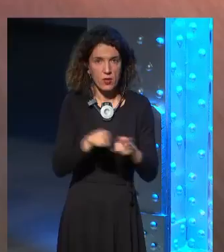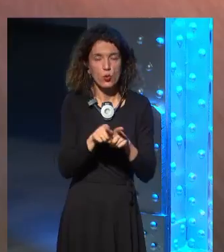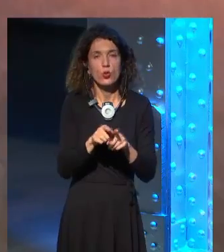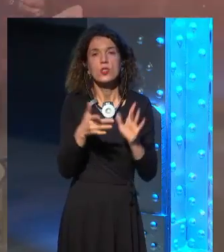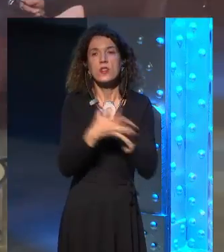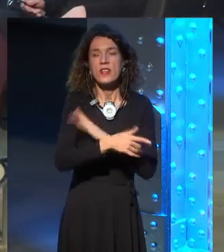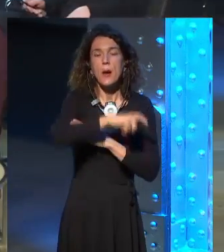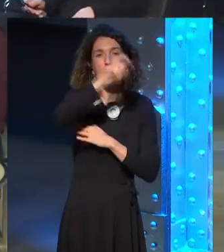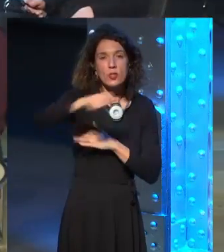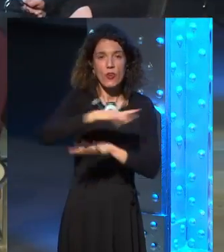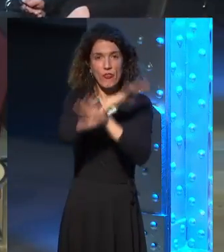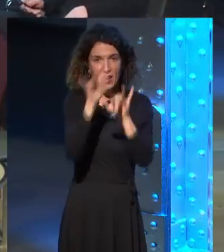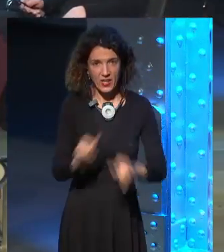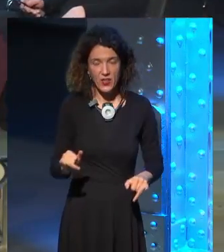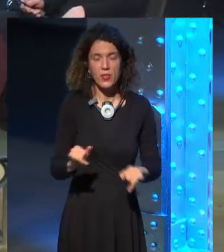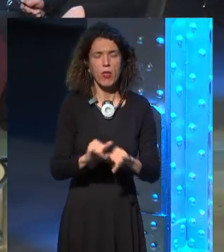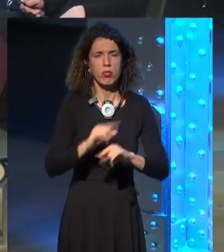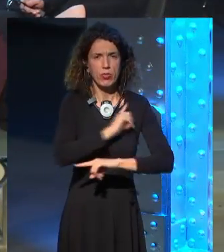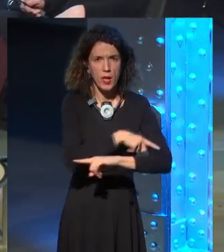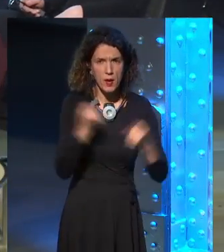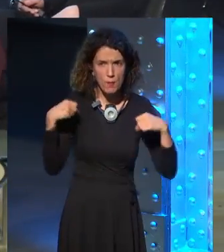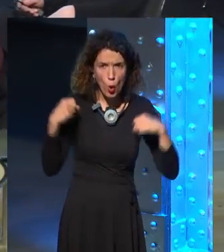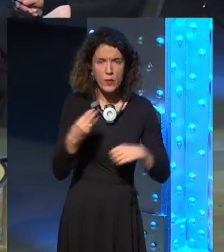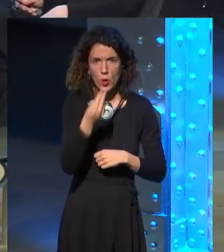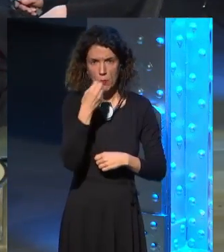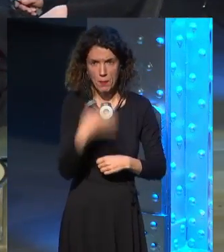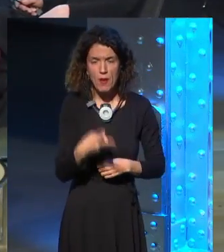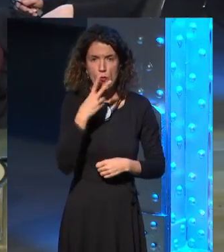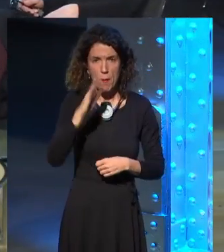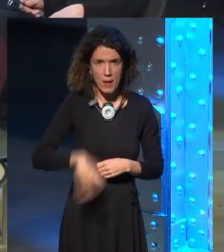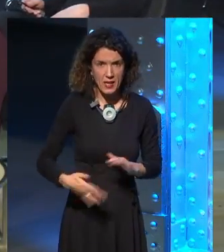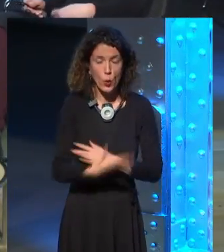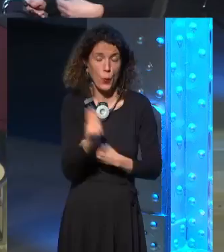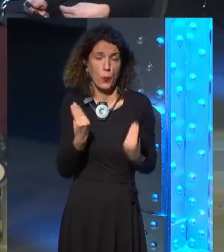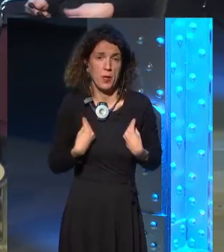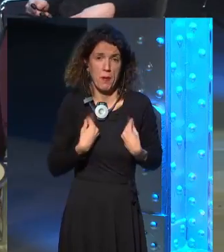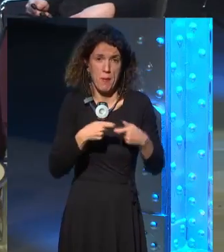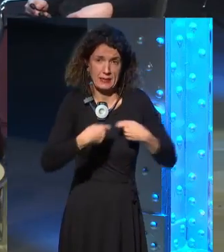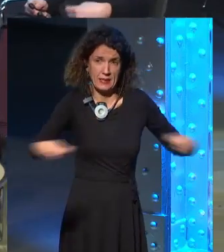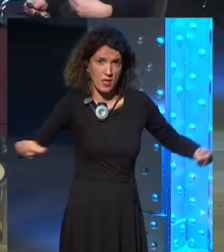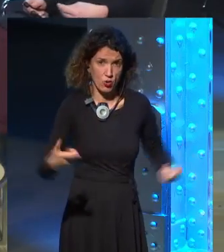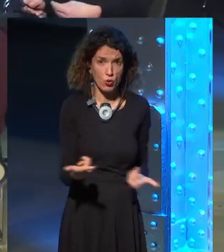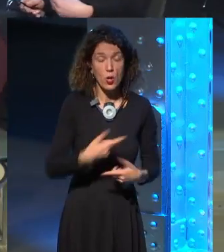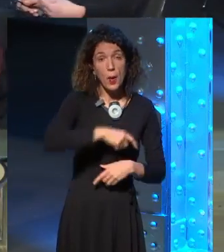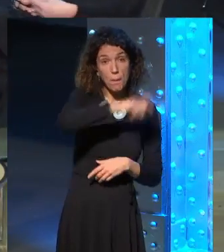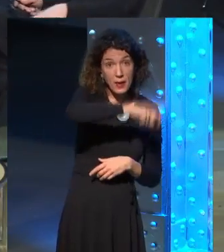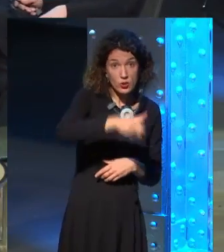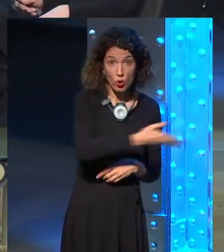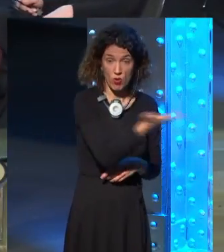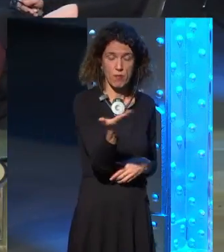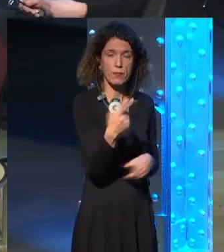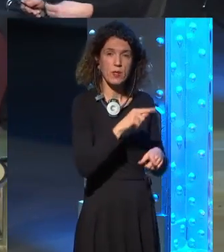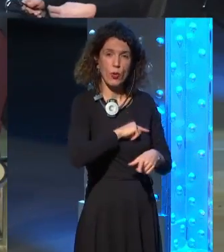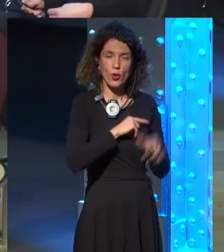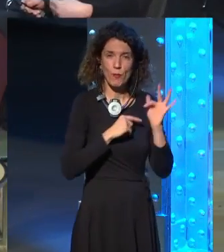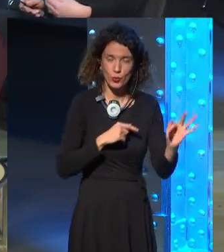they smoke less, and they also live longer. And people with positive emotions,